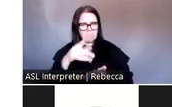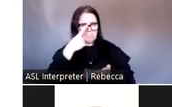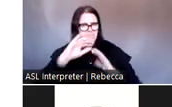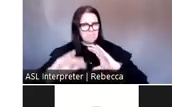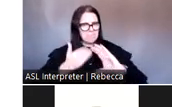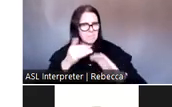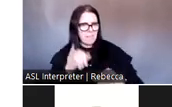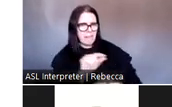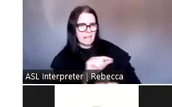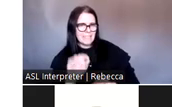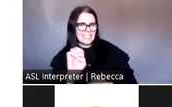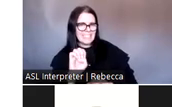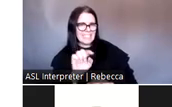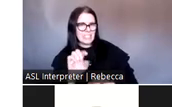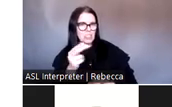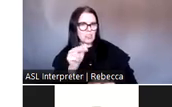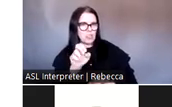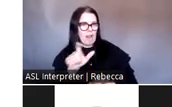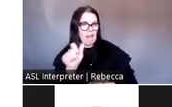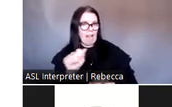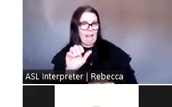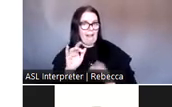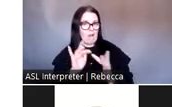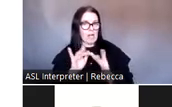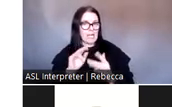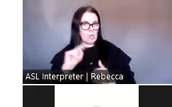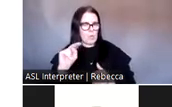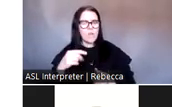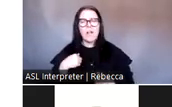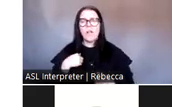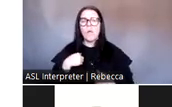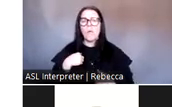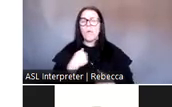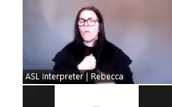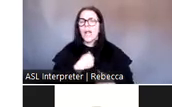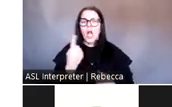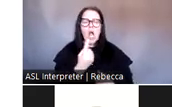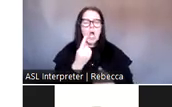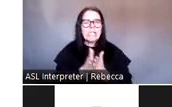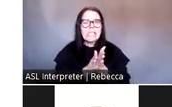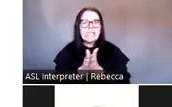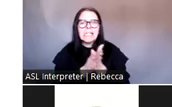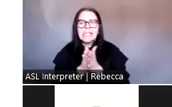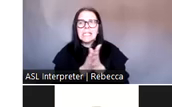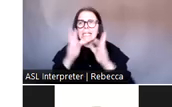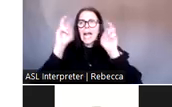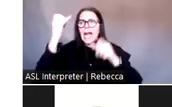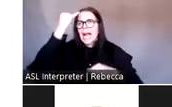always looking for timely and interesting webinar topics as we hope move into planning for next